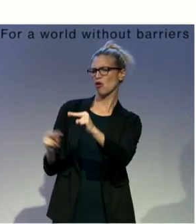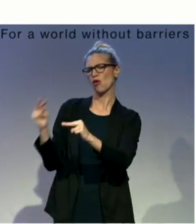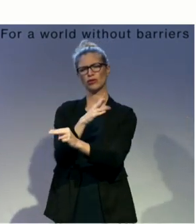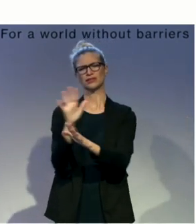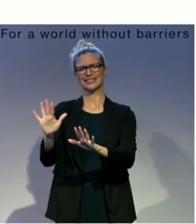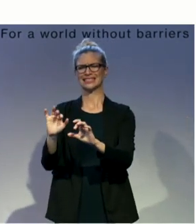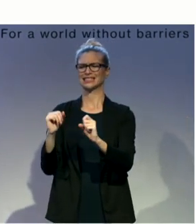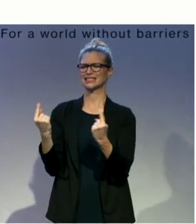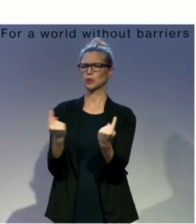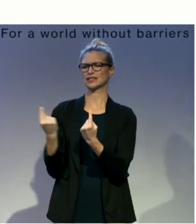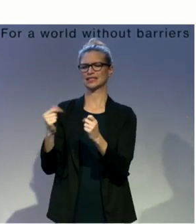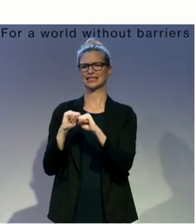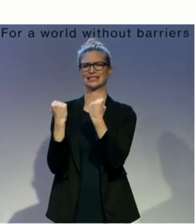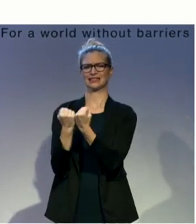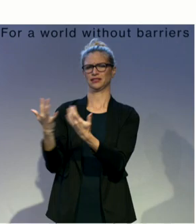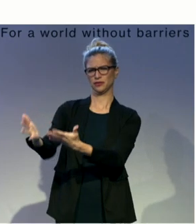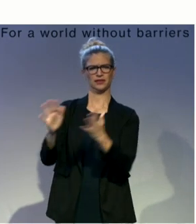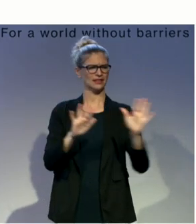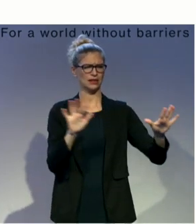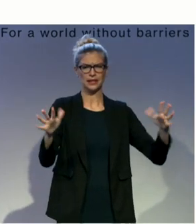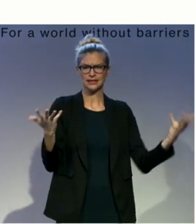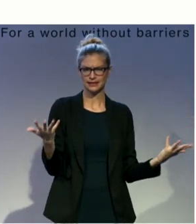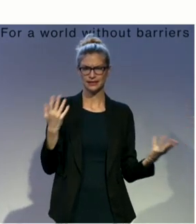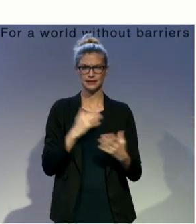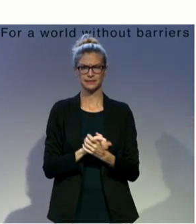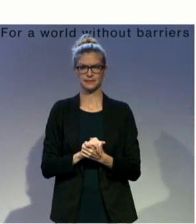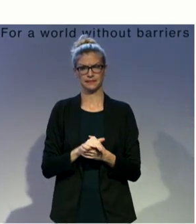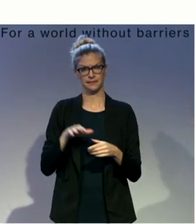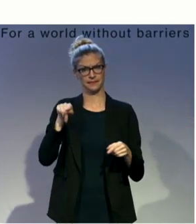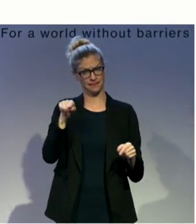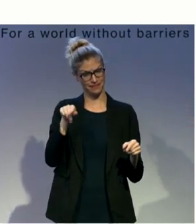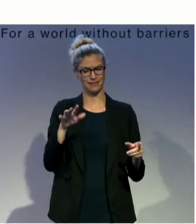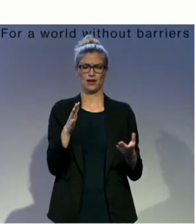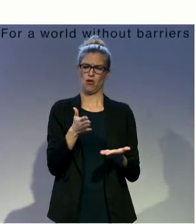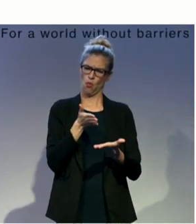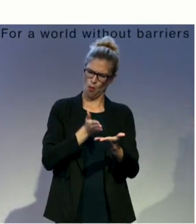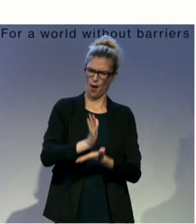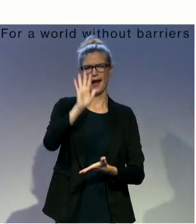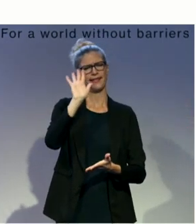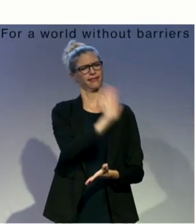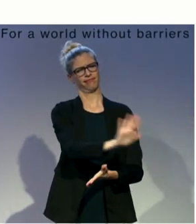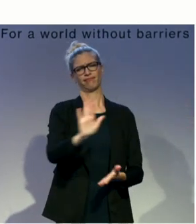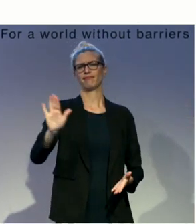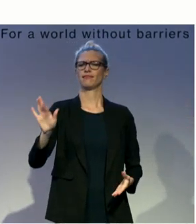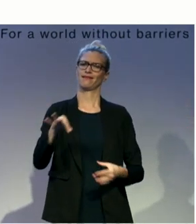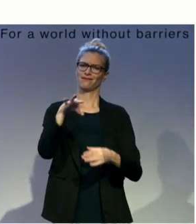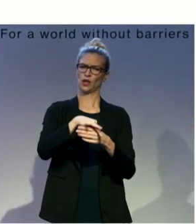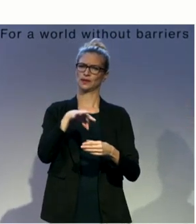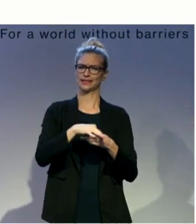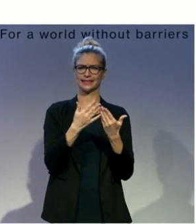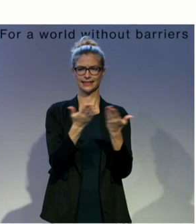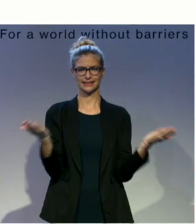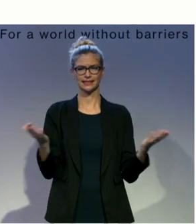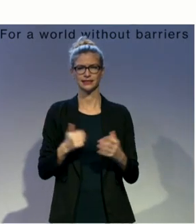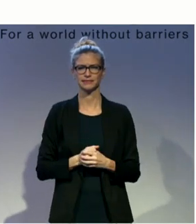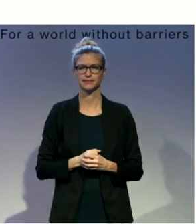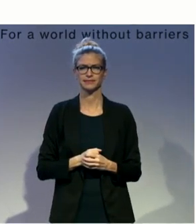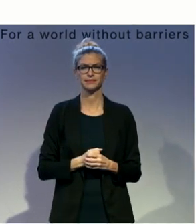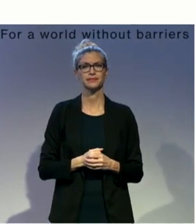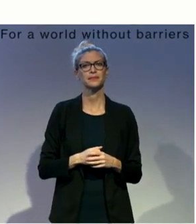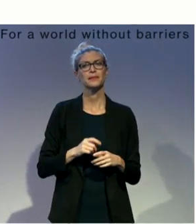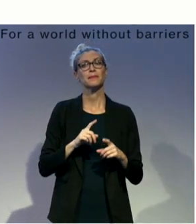to vote and must vote with all guarantees. For example, having easy to understand